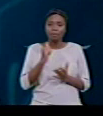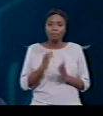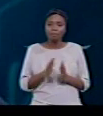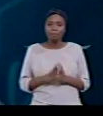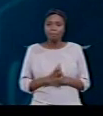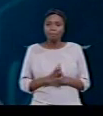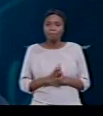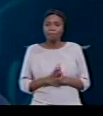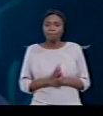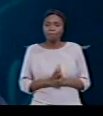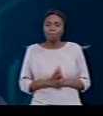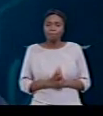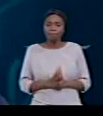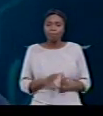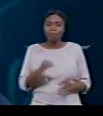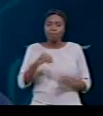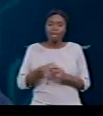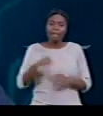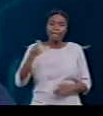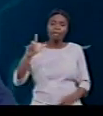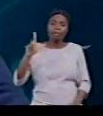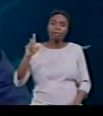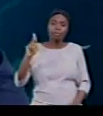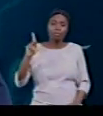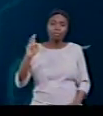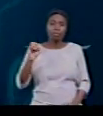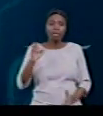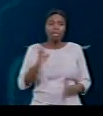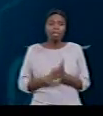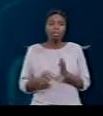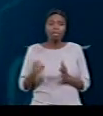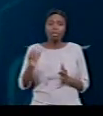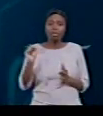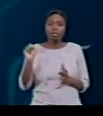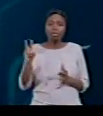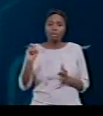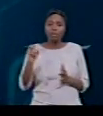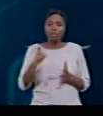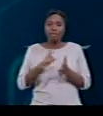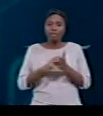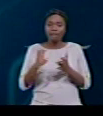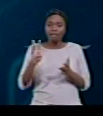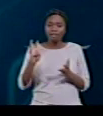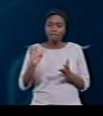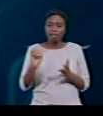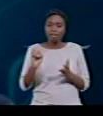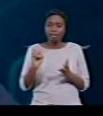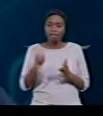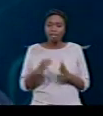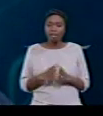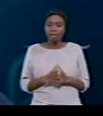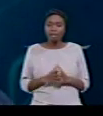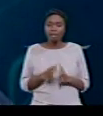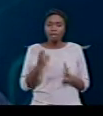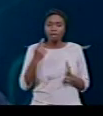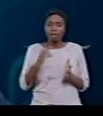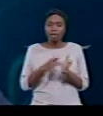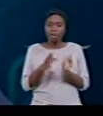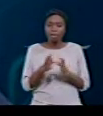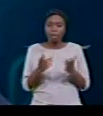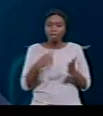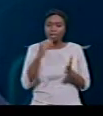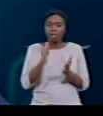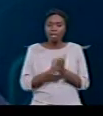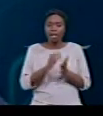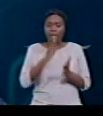In Luke chapter 12, in verse 40, the scripture says, be ye